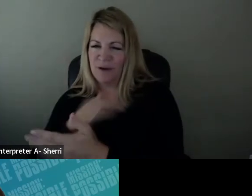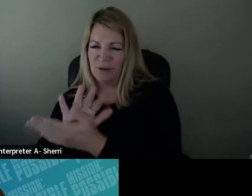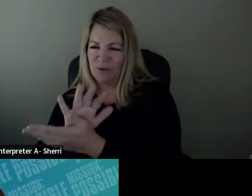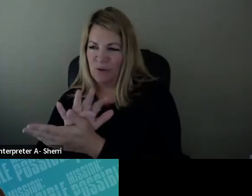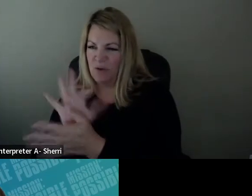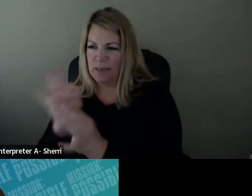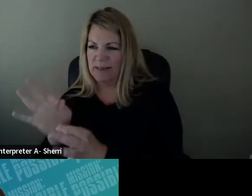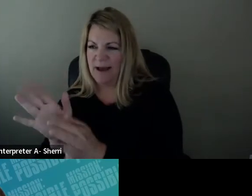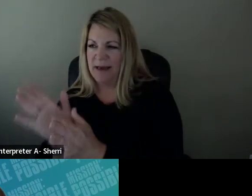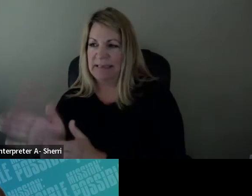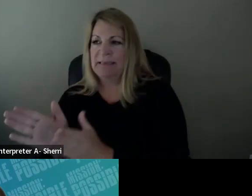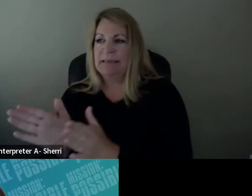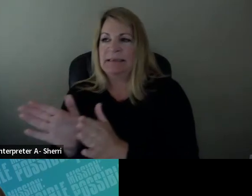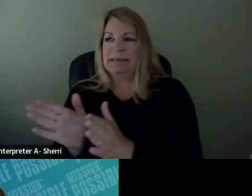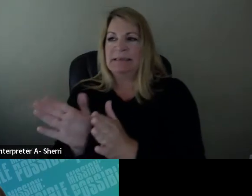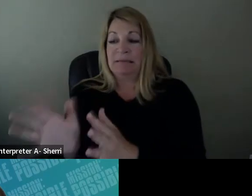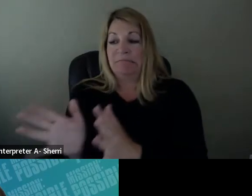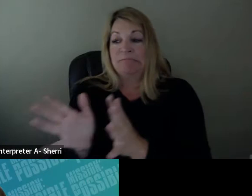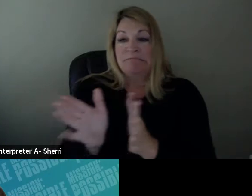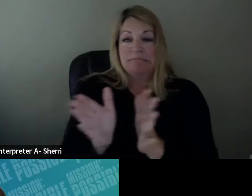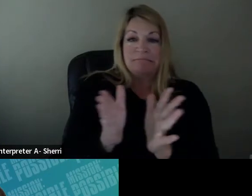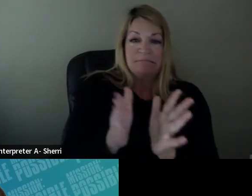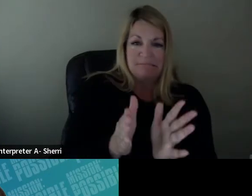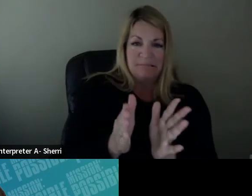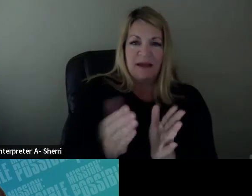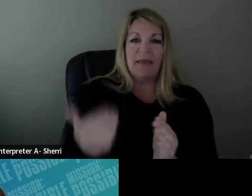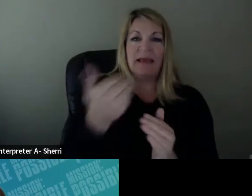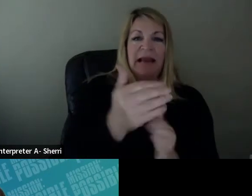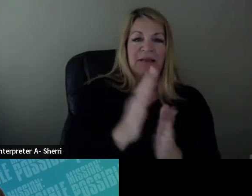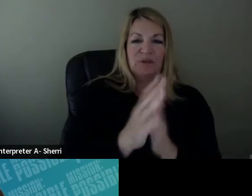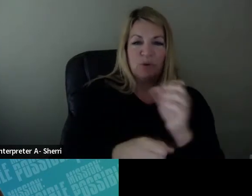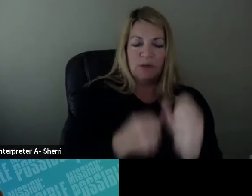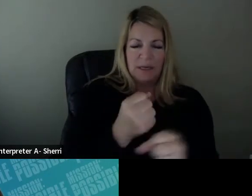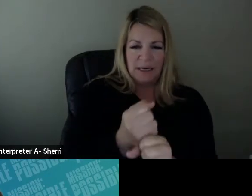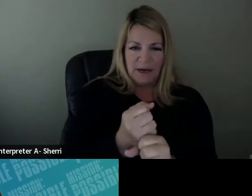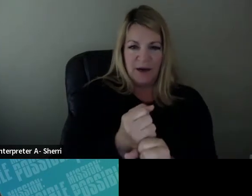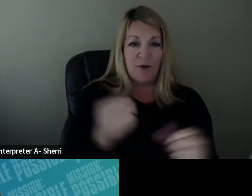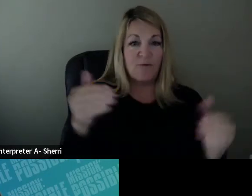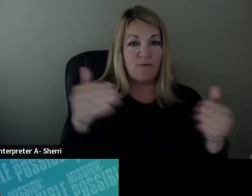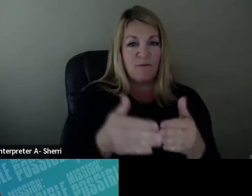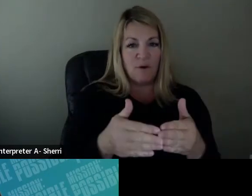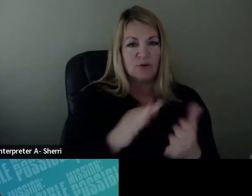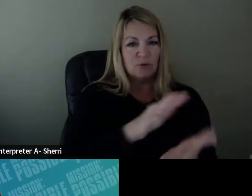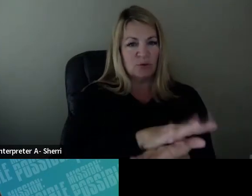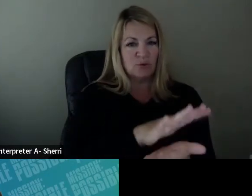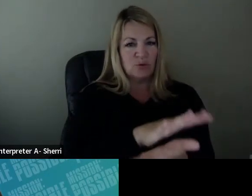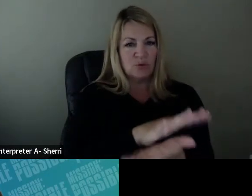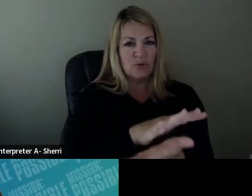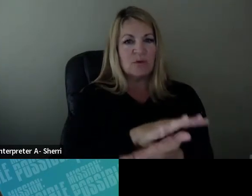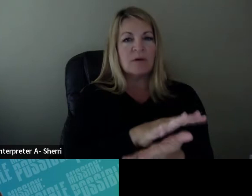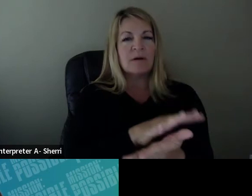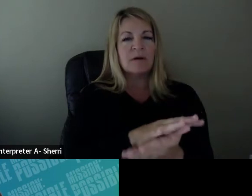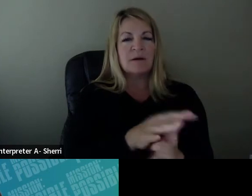decided to take the grassroots approach the following school year. And that is by focusing on the schools with